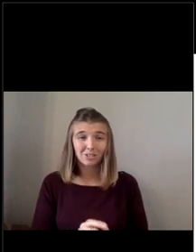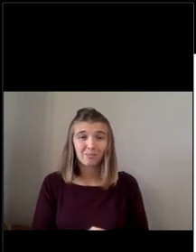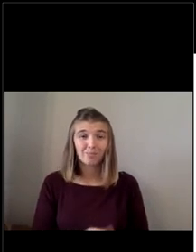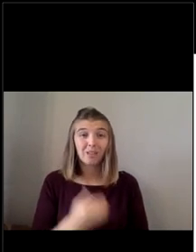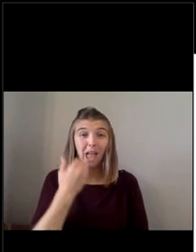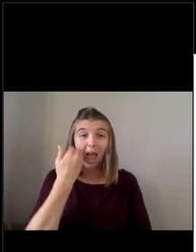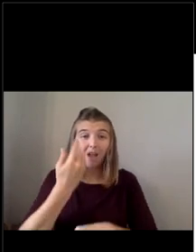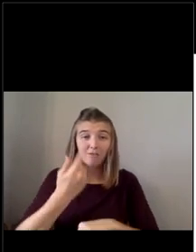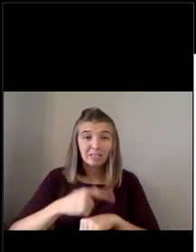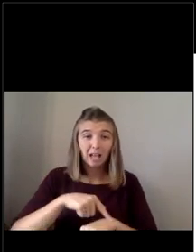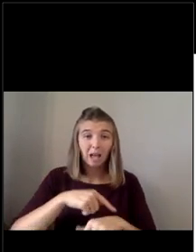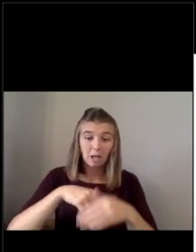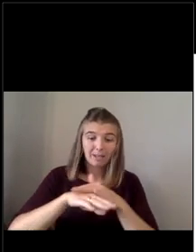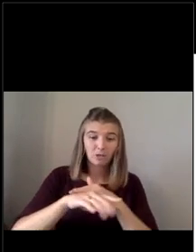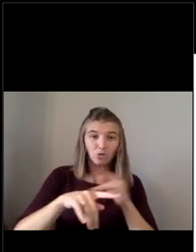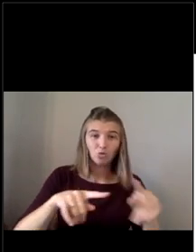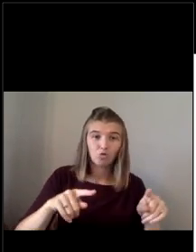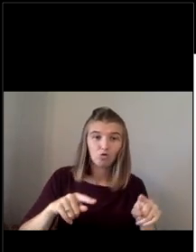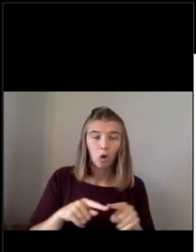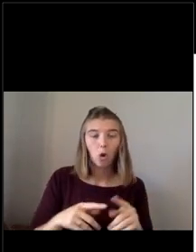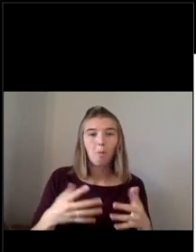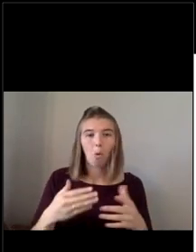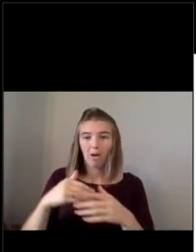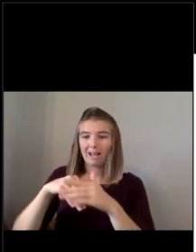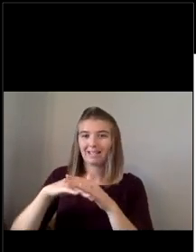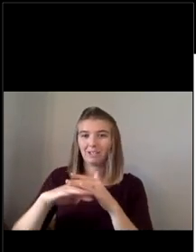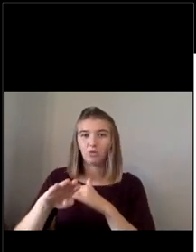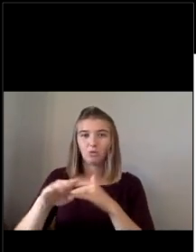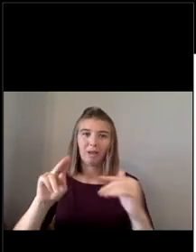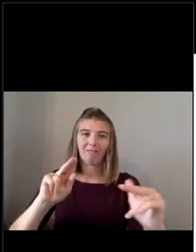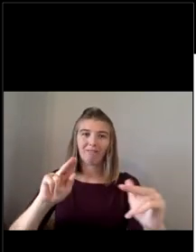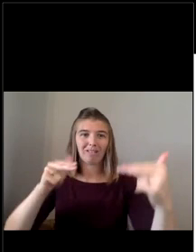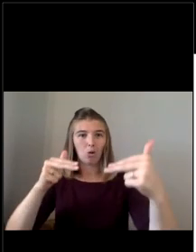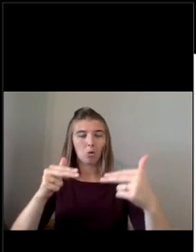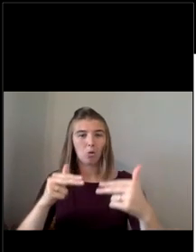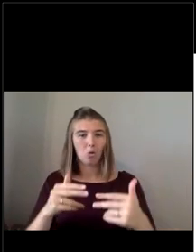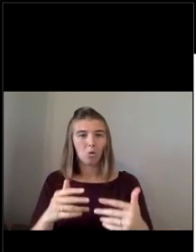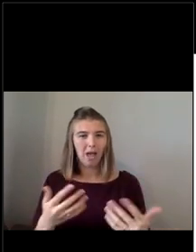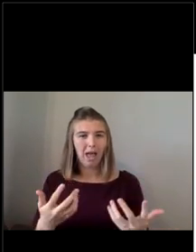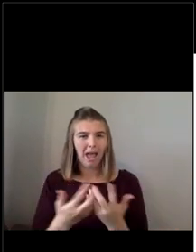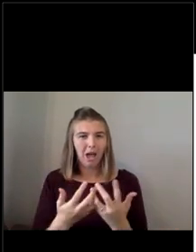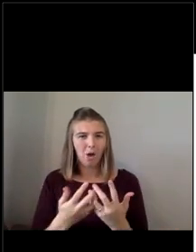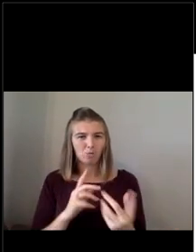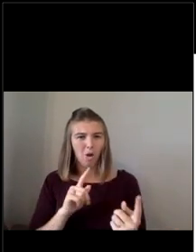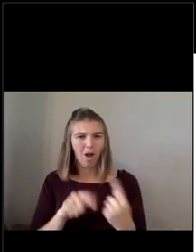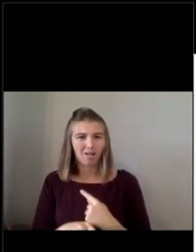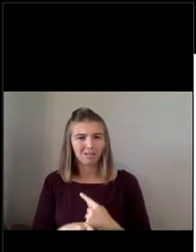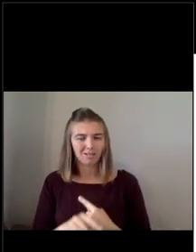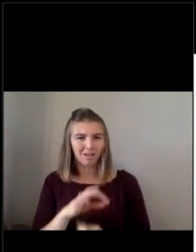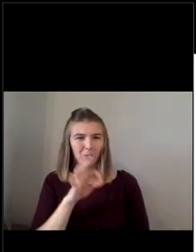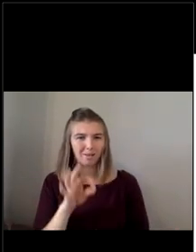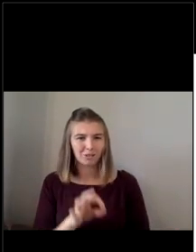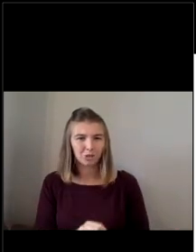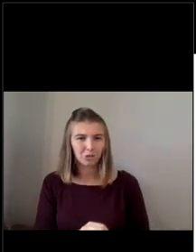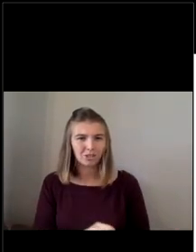or a virtual space, then how will you answer that question? And as an academic community, as an